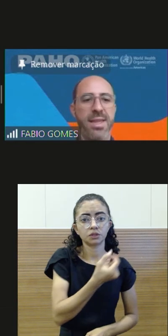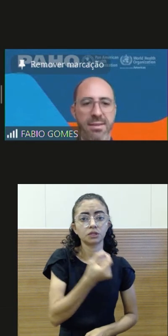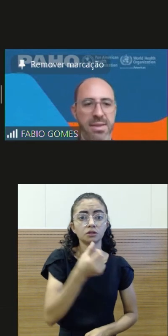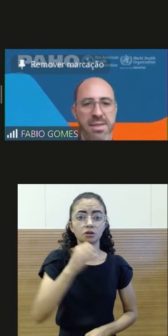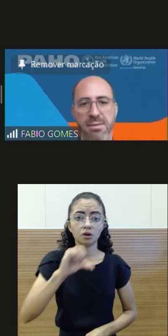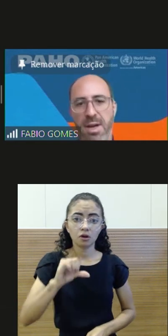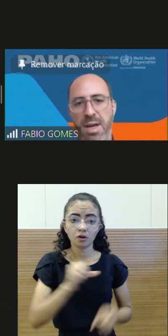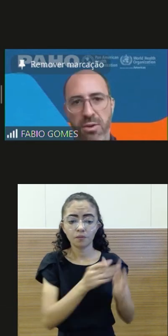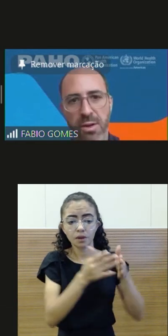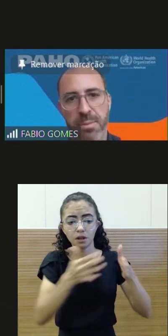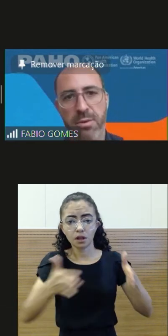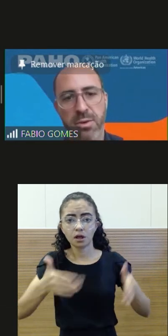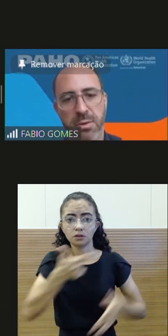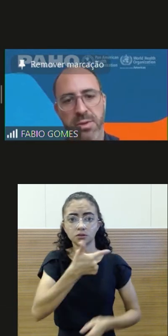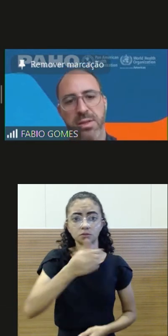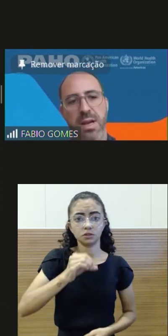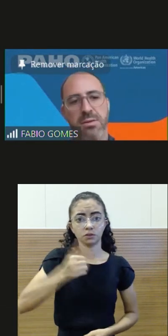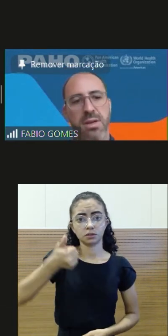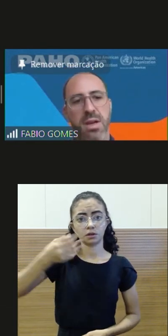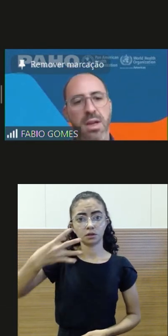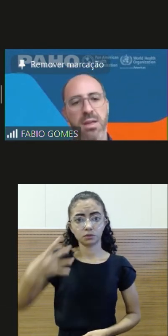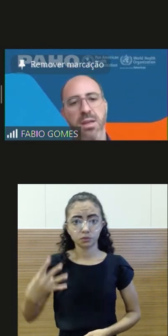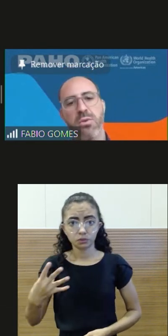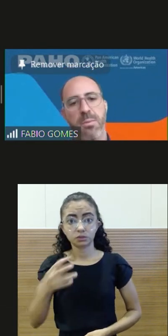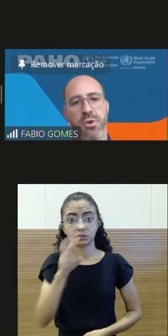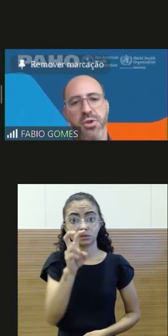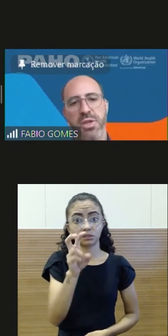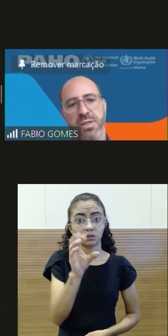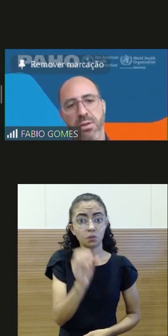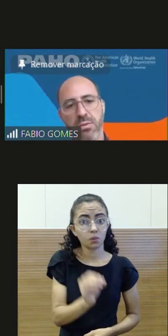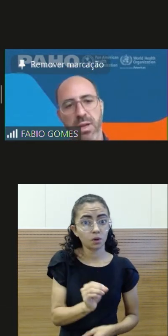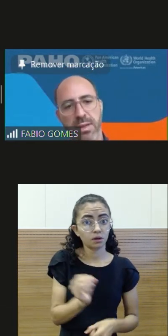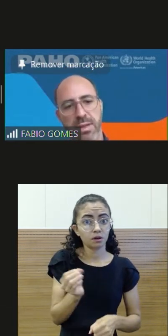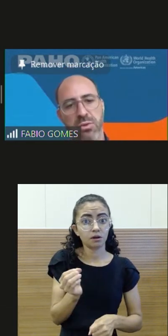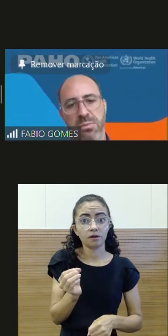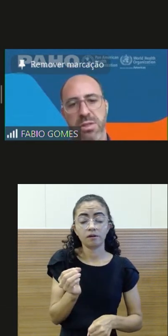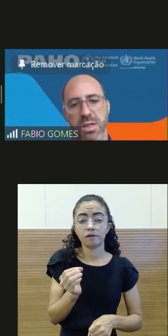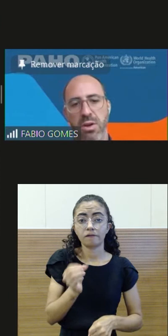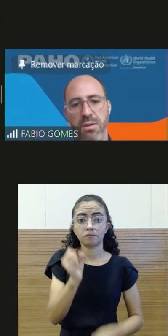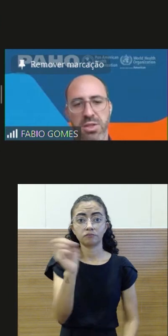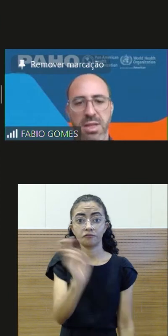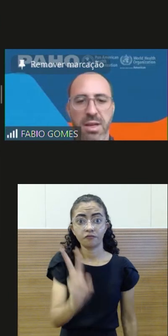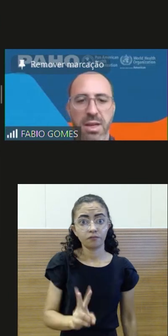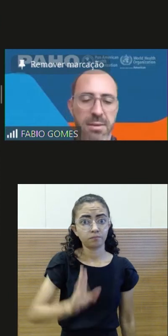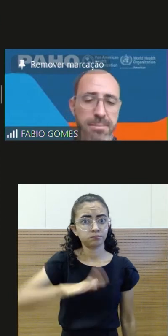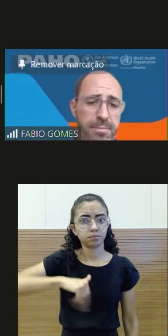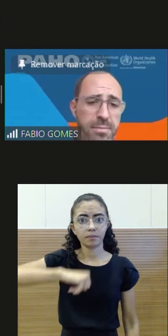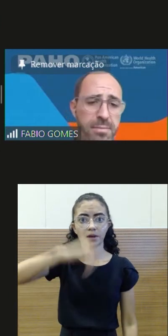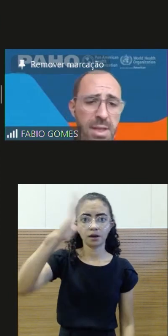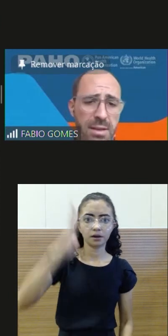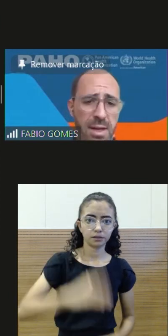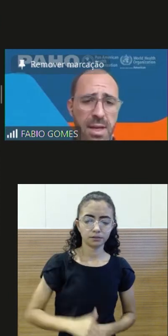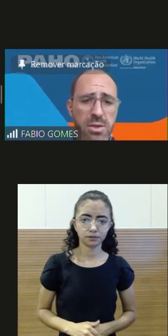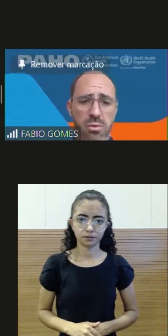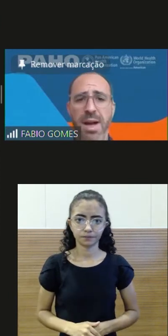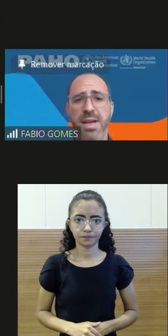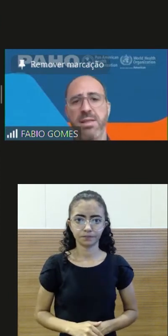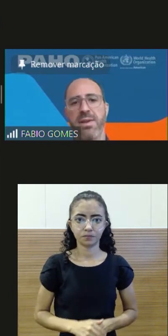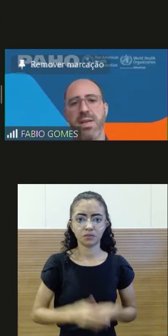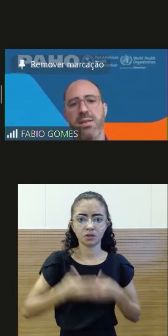2000, 2014. It was 50 times greater, and a projection